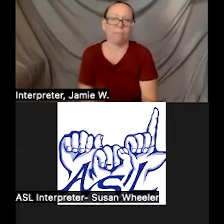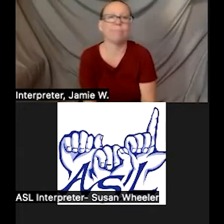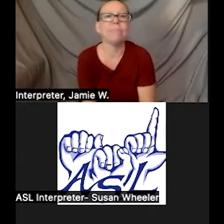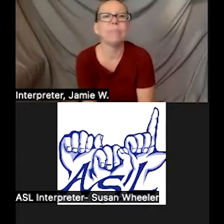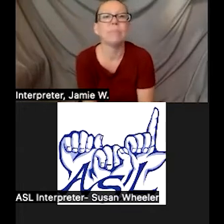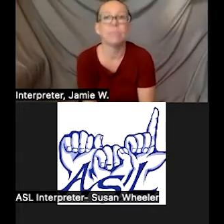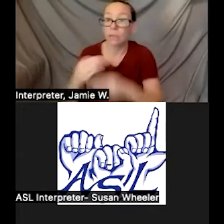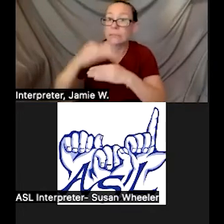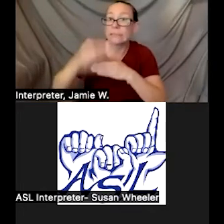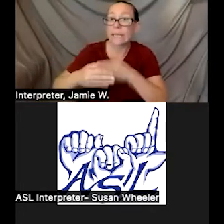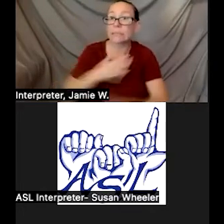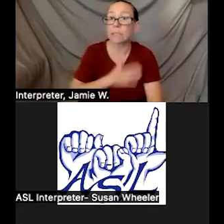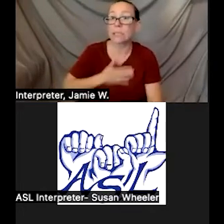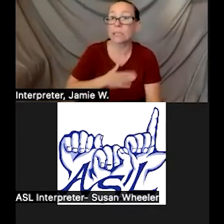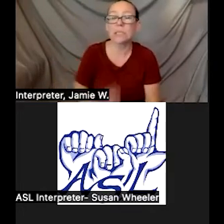Next slide, please.